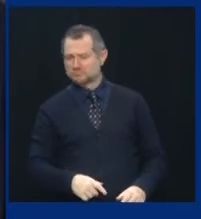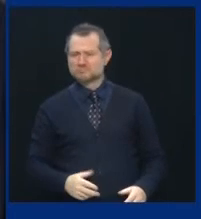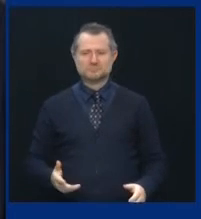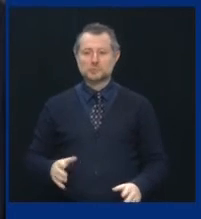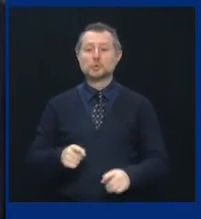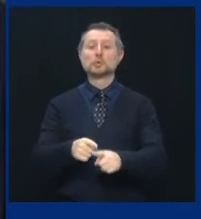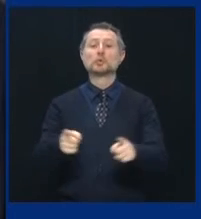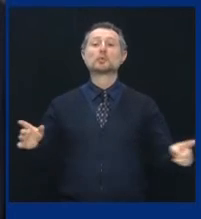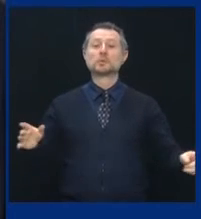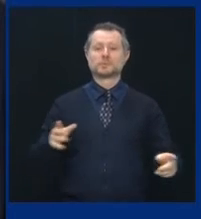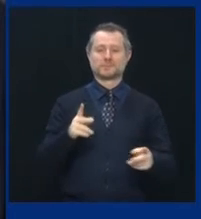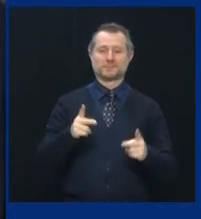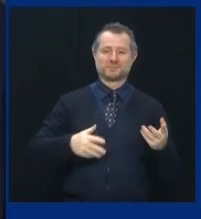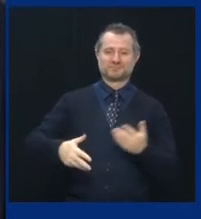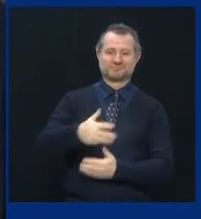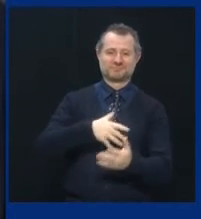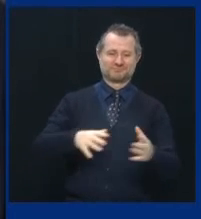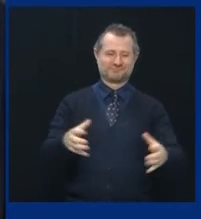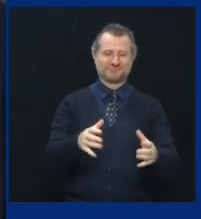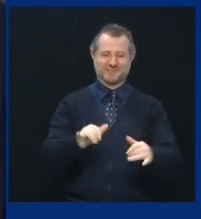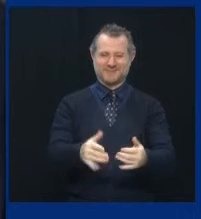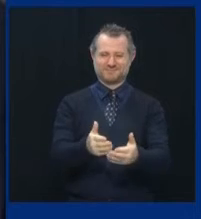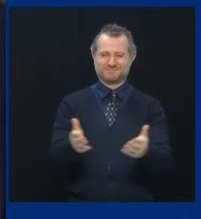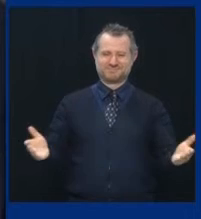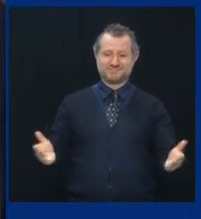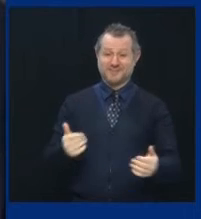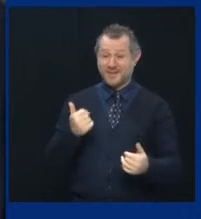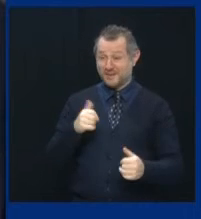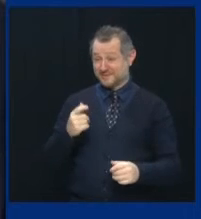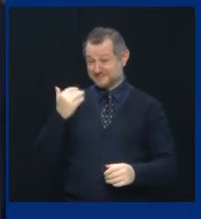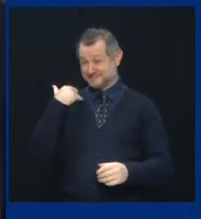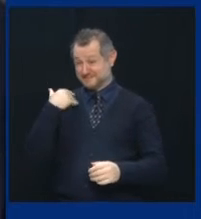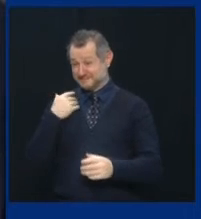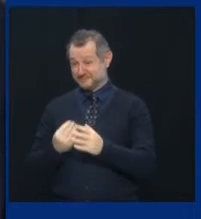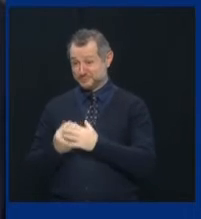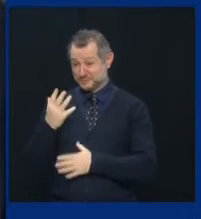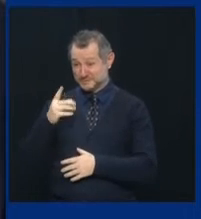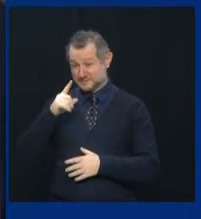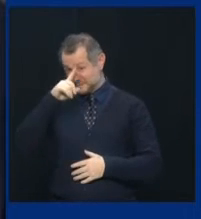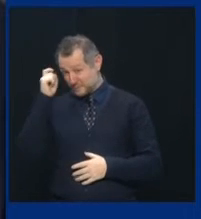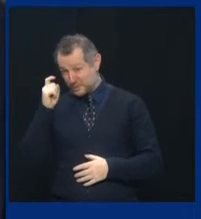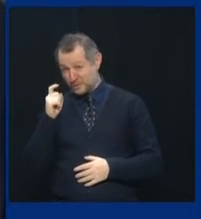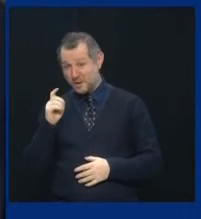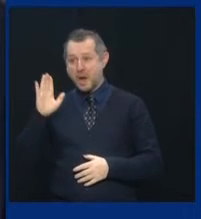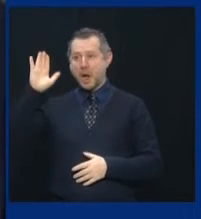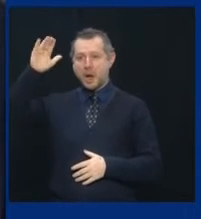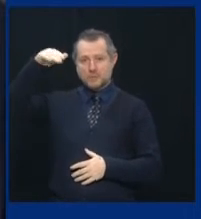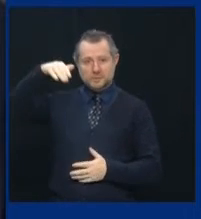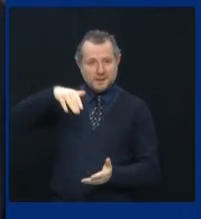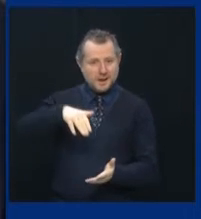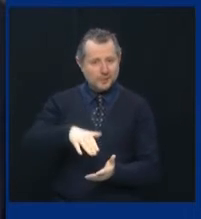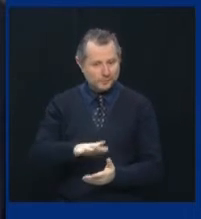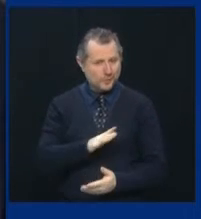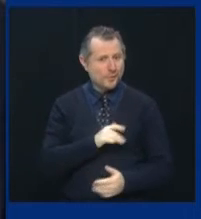New Yorkers brought the COVID rate down. And if New Yorkers are not careful, the COVID rate will go